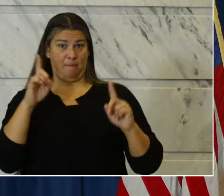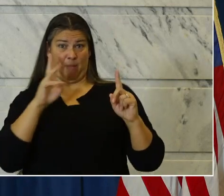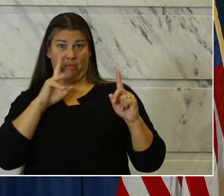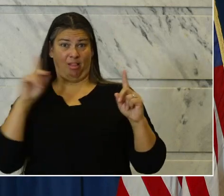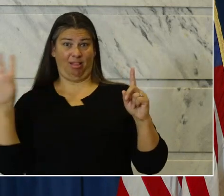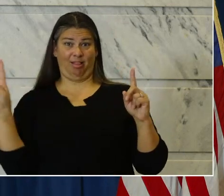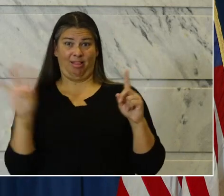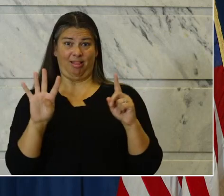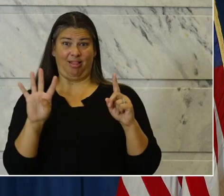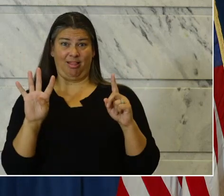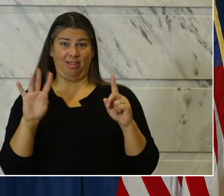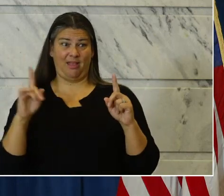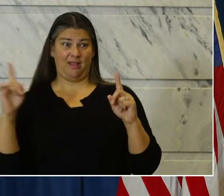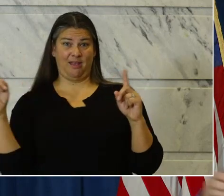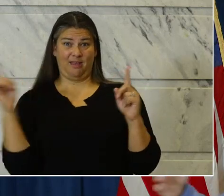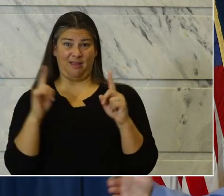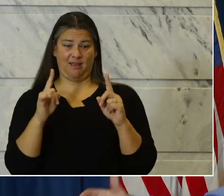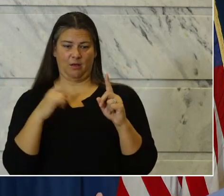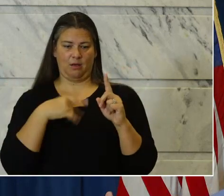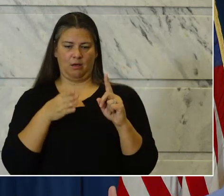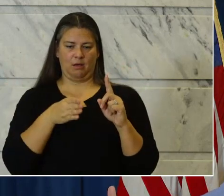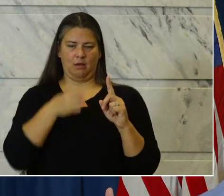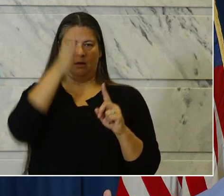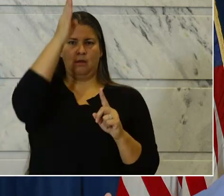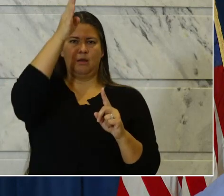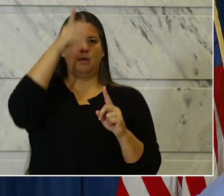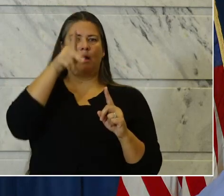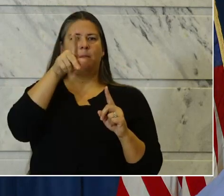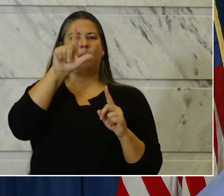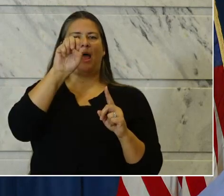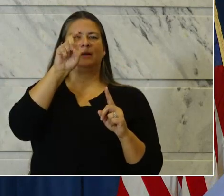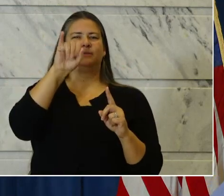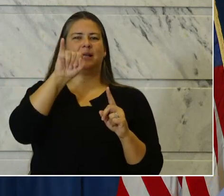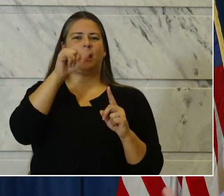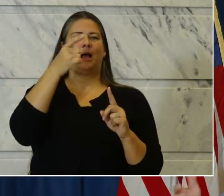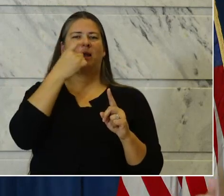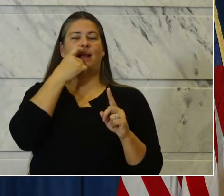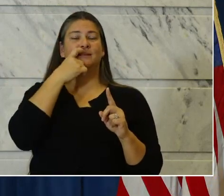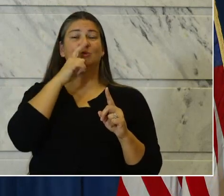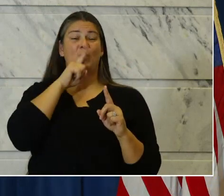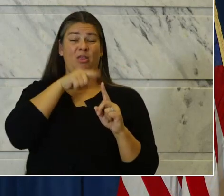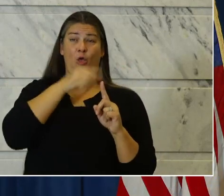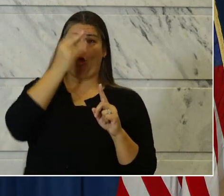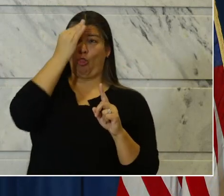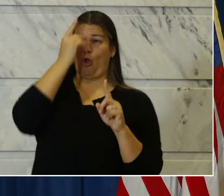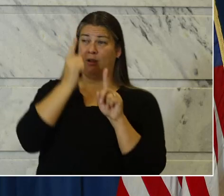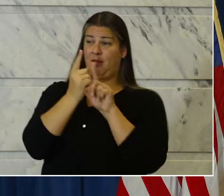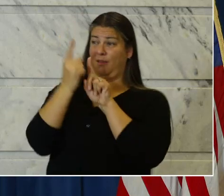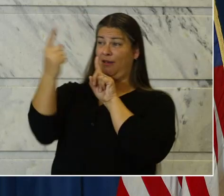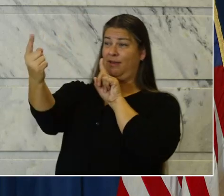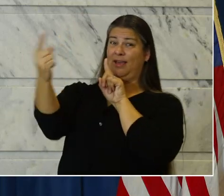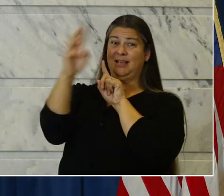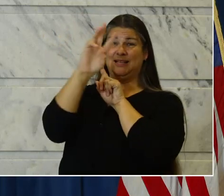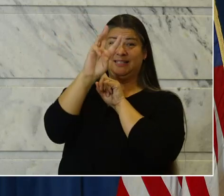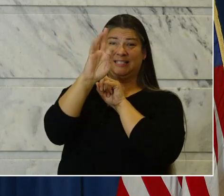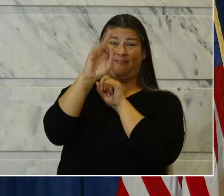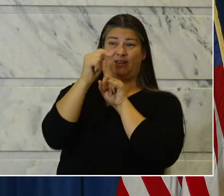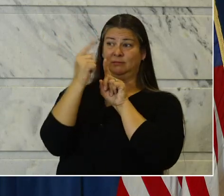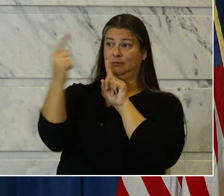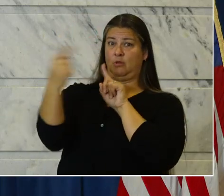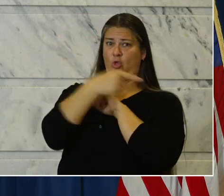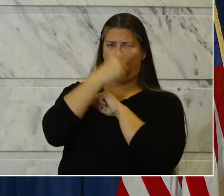deal with the public. I believe that there was some thought that everything could be done 6 feet apart, but listen, it's a small expense